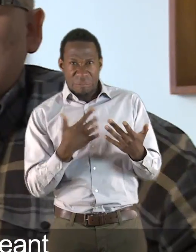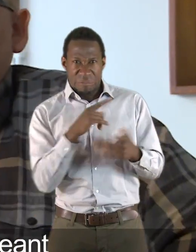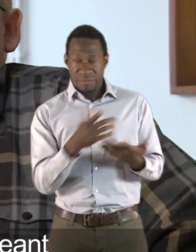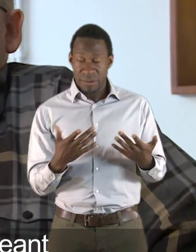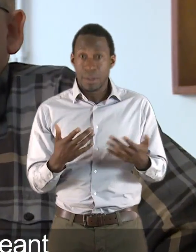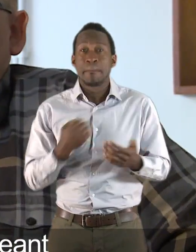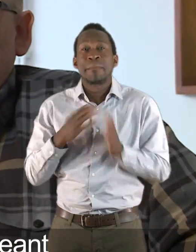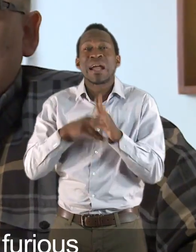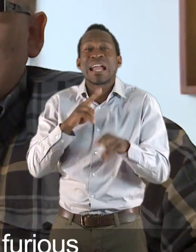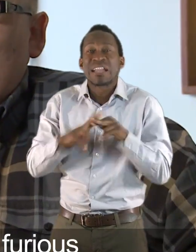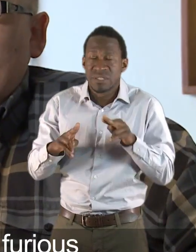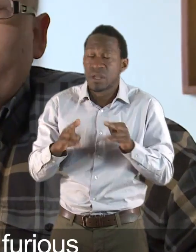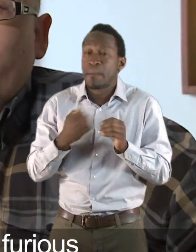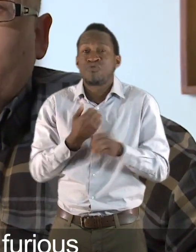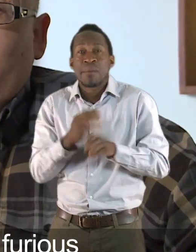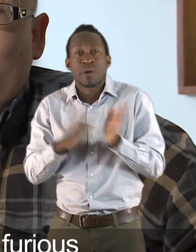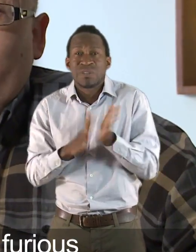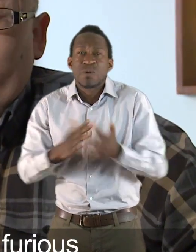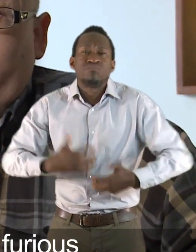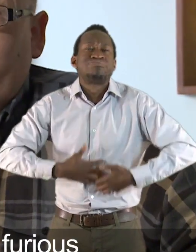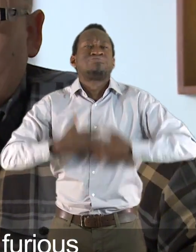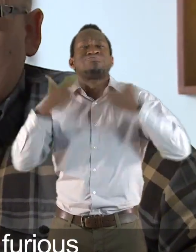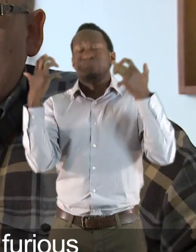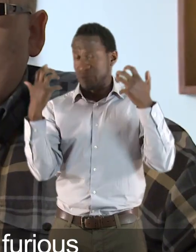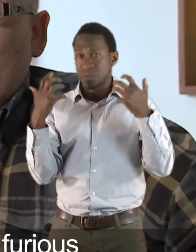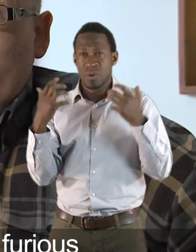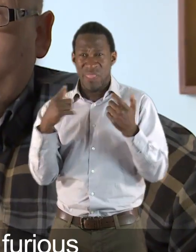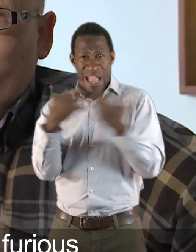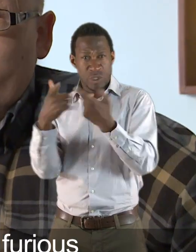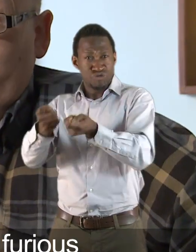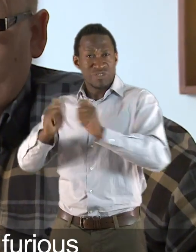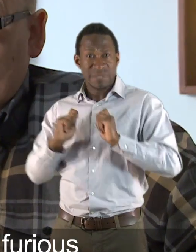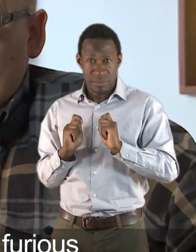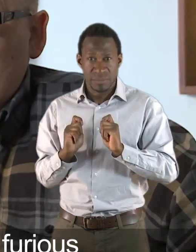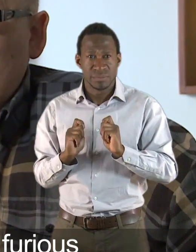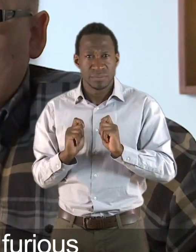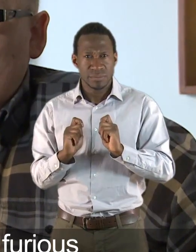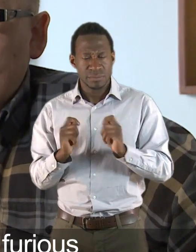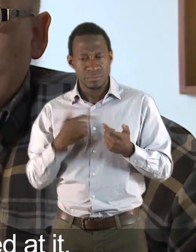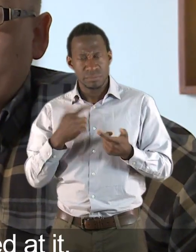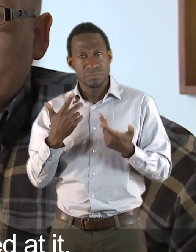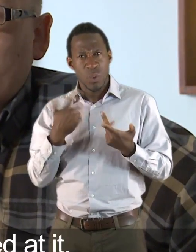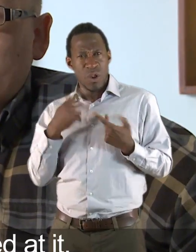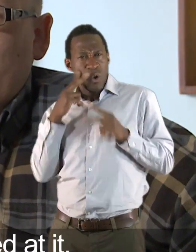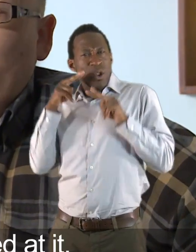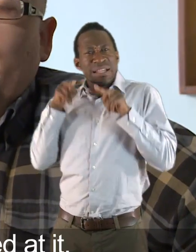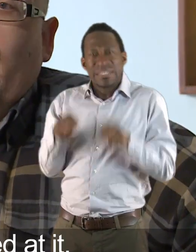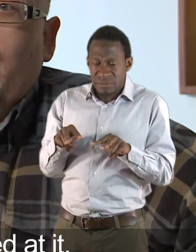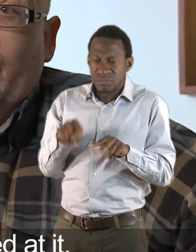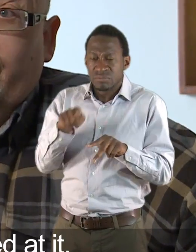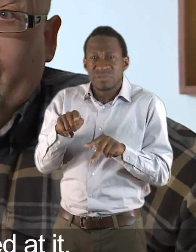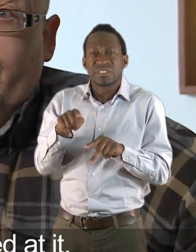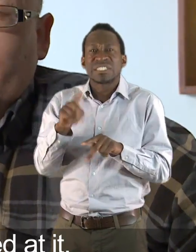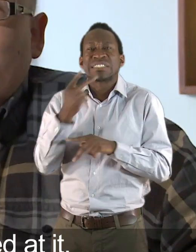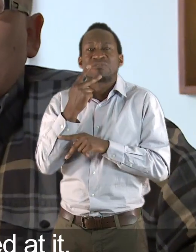away. And my parents and my grandma were furious about the way I'd been treated. But at the bottom line,